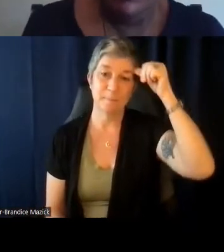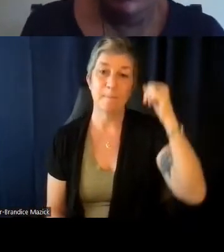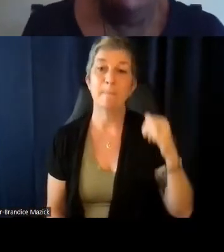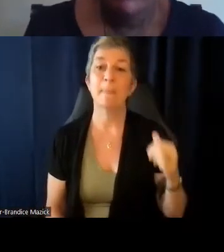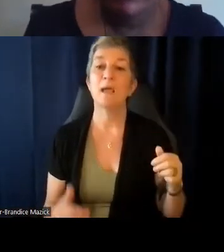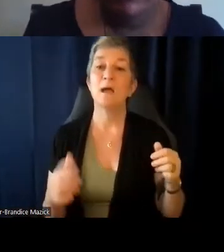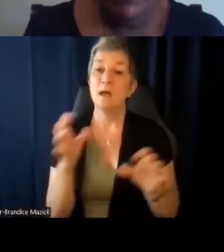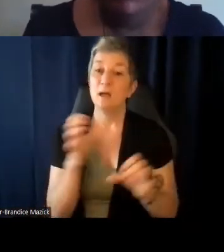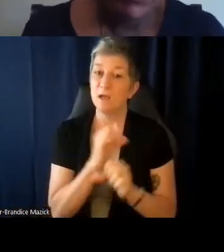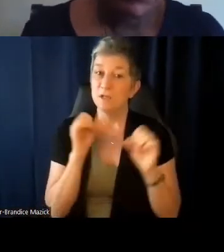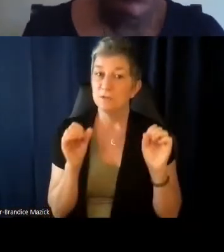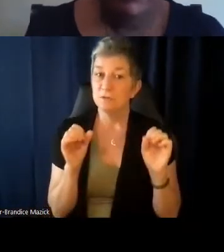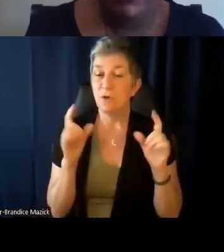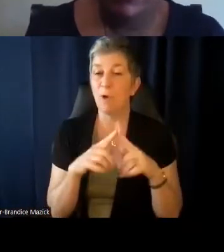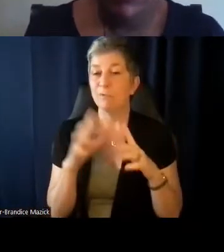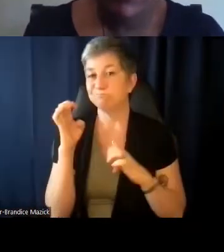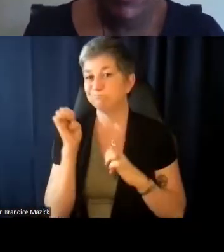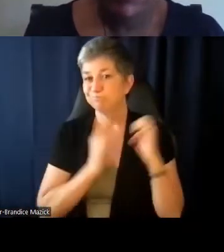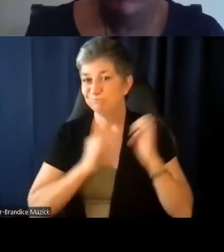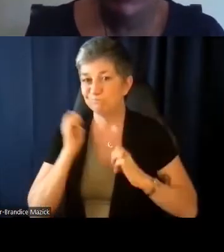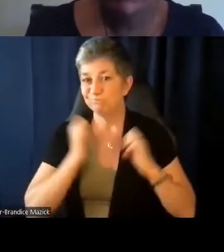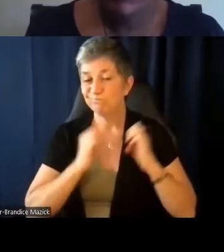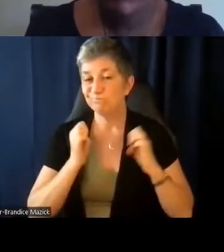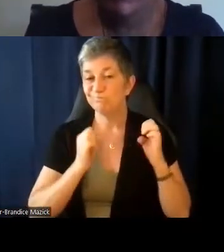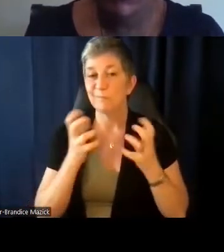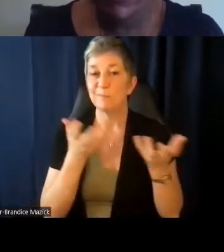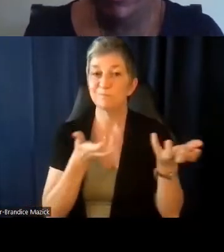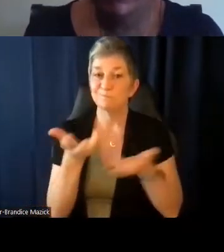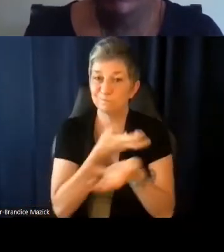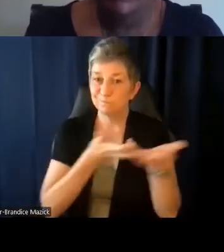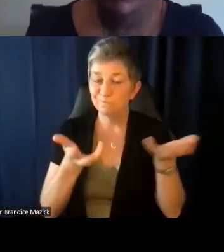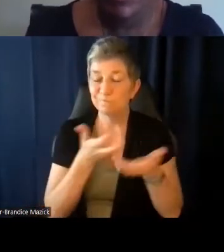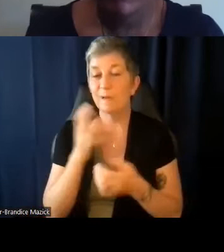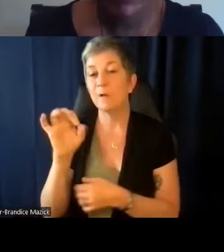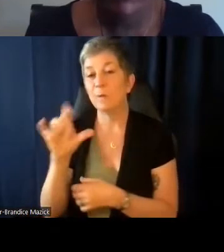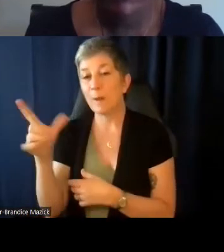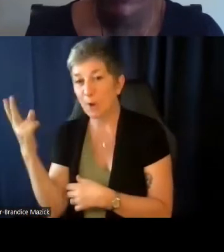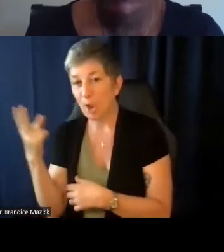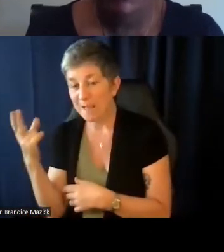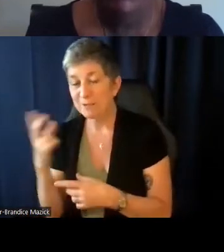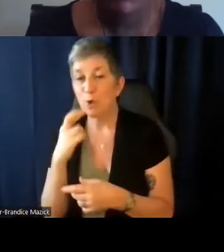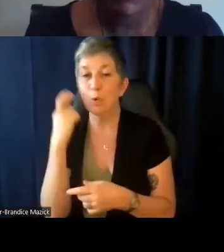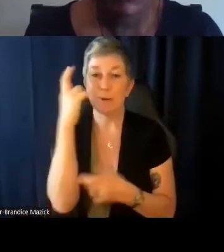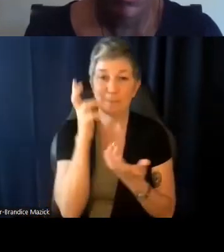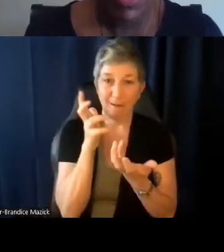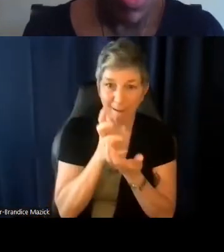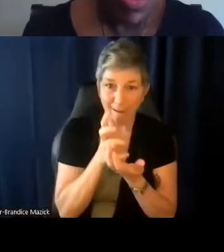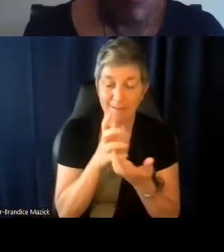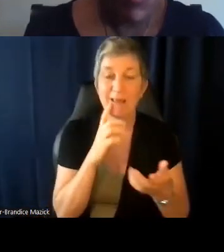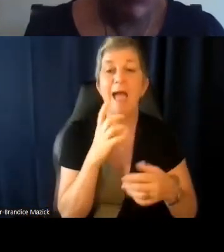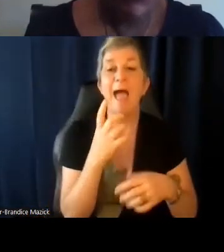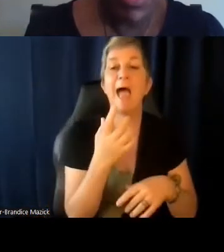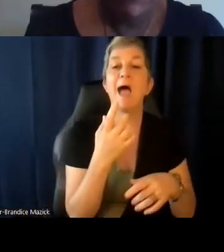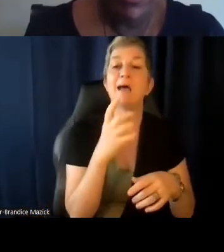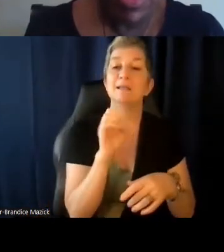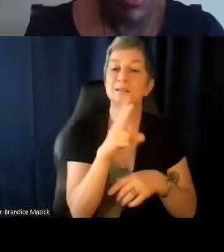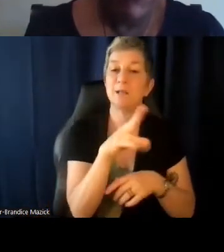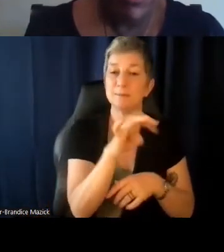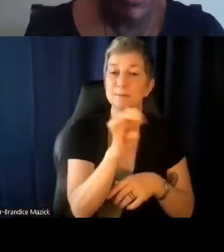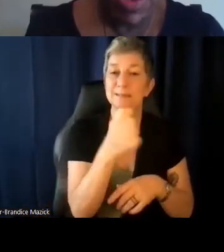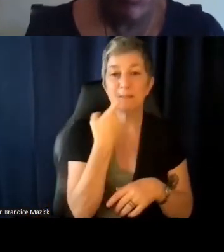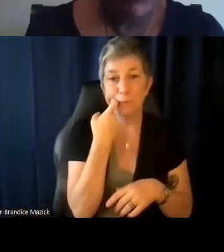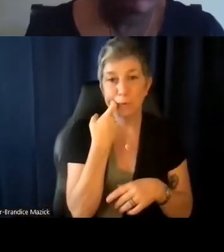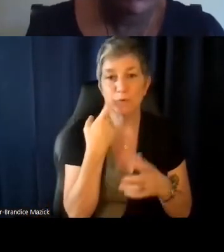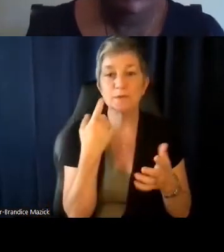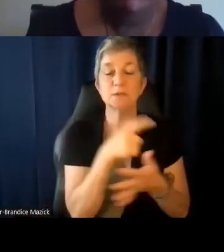So to kind of evaluate the interplay between criminal history, reasonable accommodations, and substance abuse, I've posed kind of